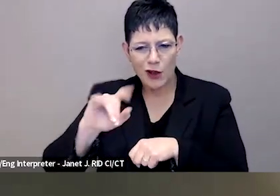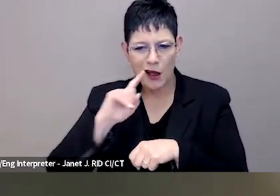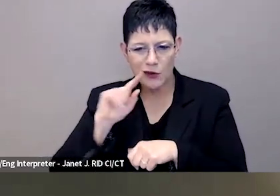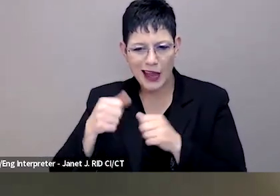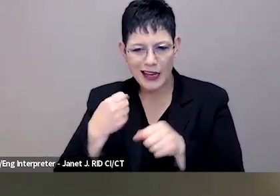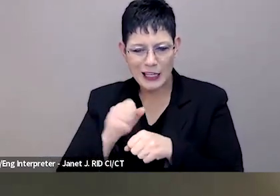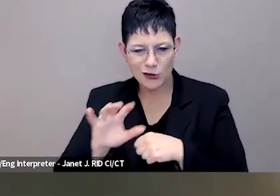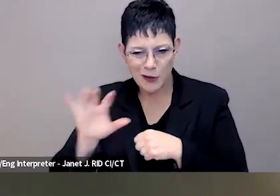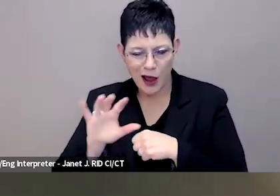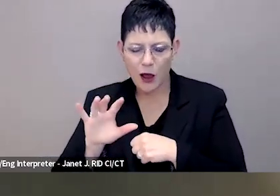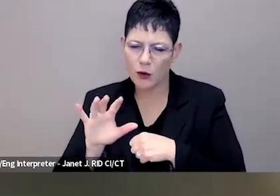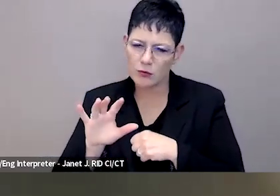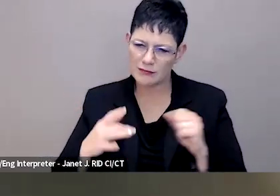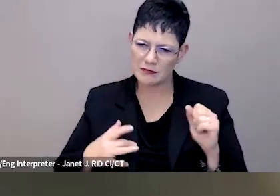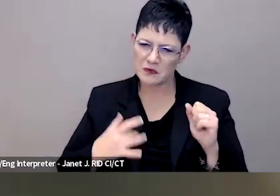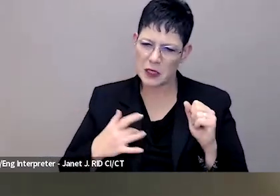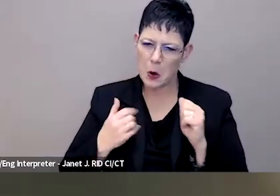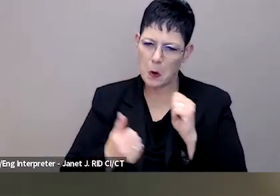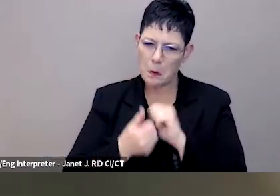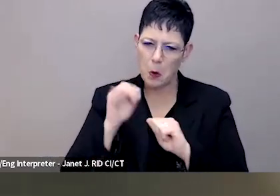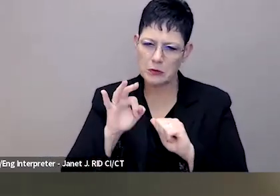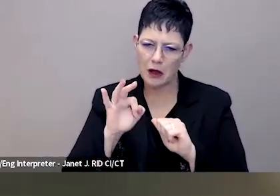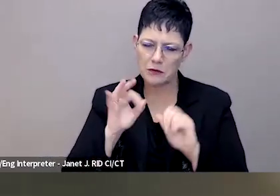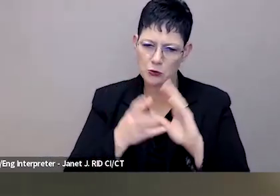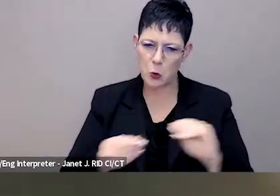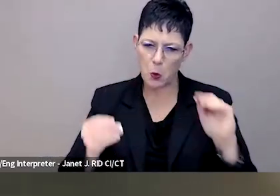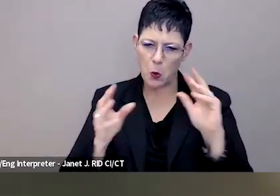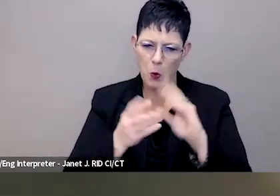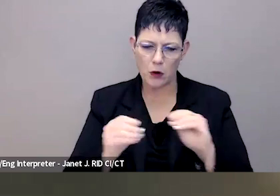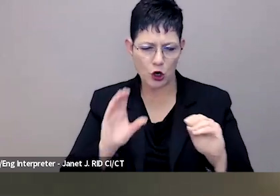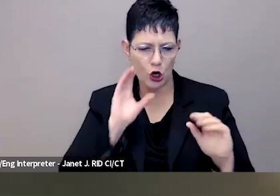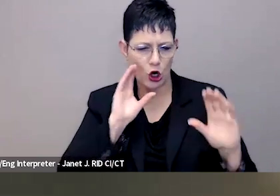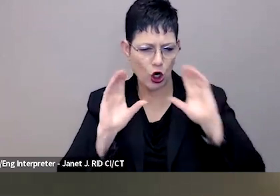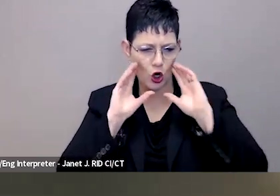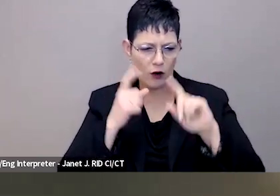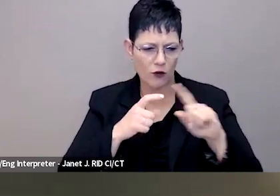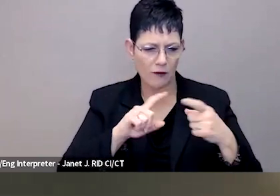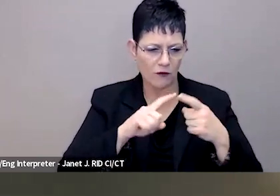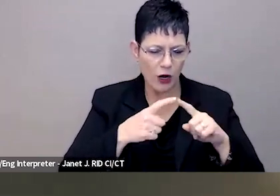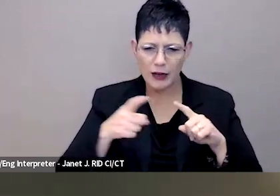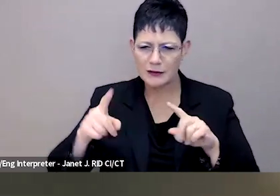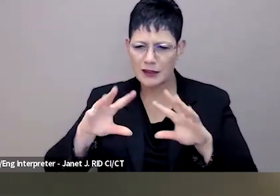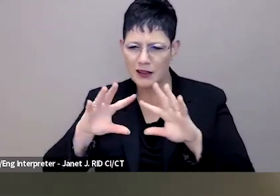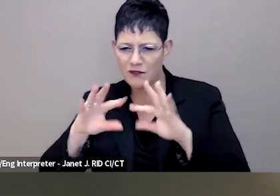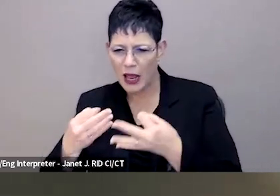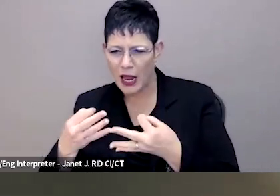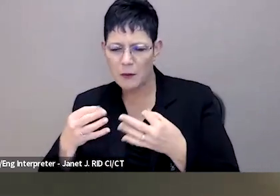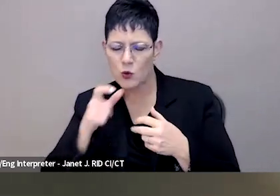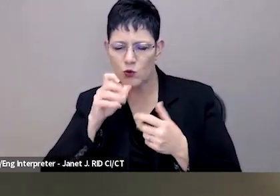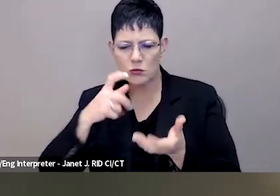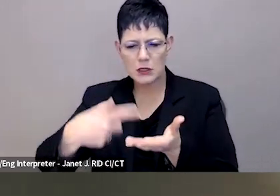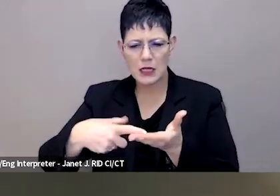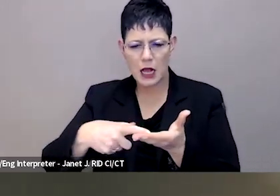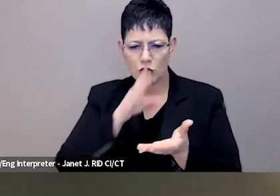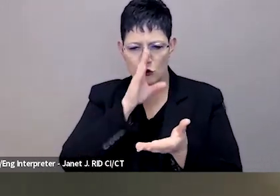years, and I do feel like most of the stories I heard from friends and family members when they would talk about direct care workers